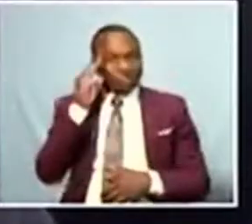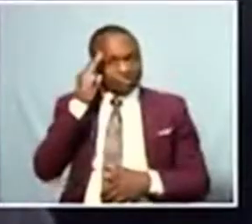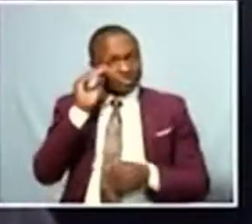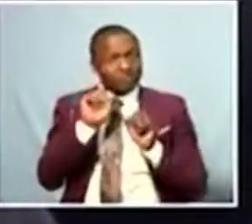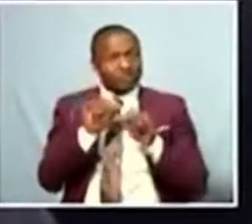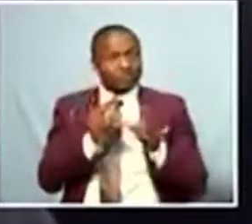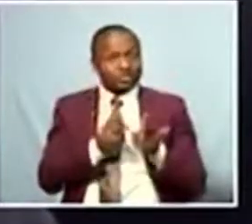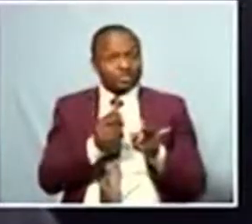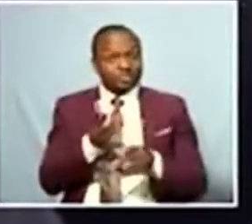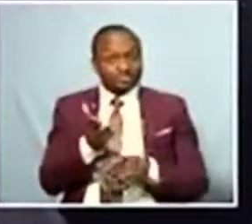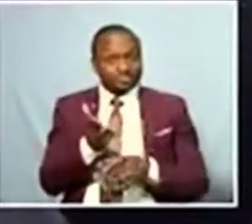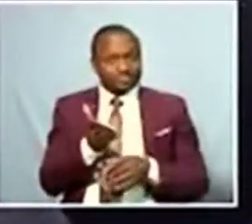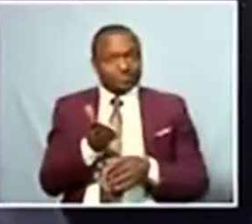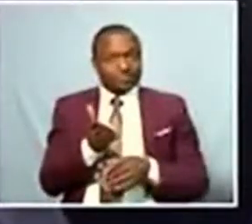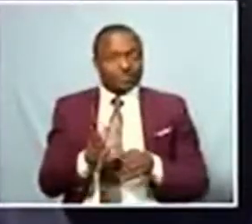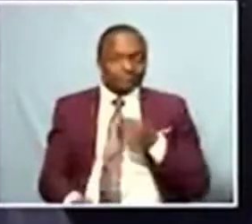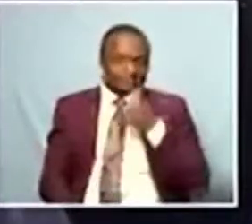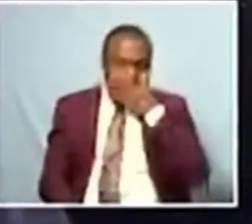this.